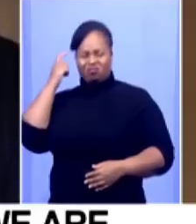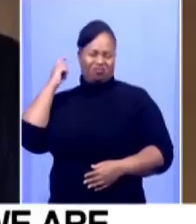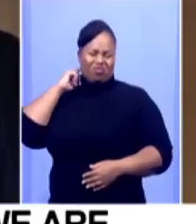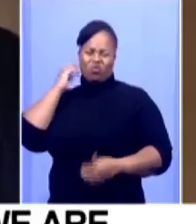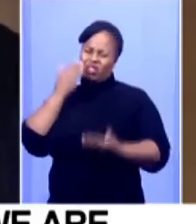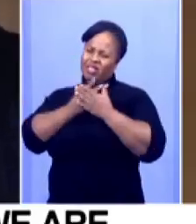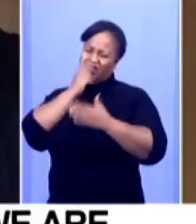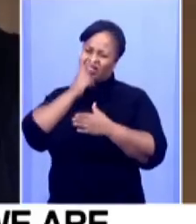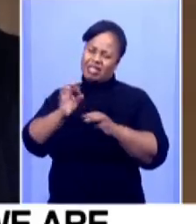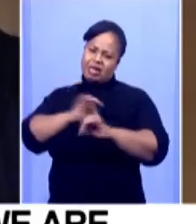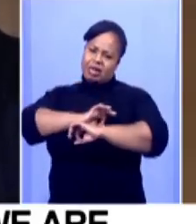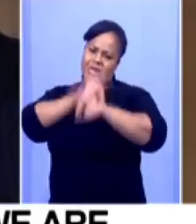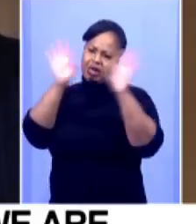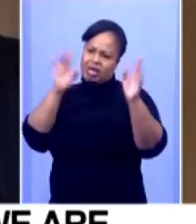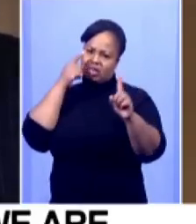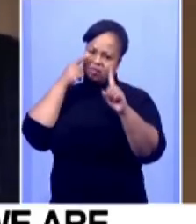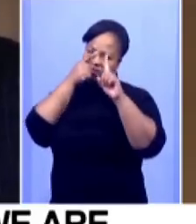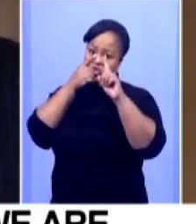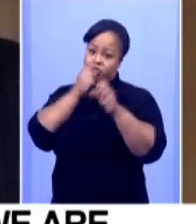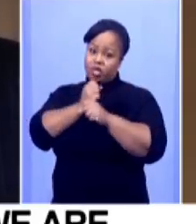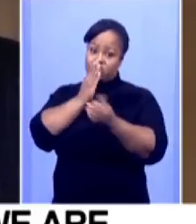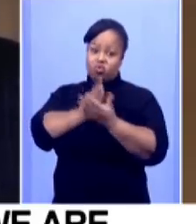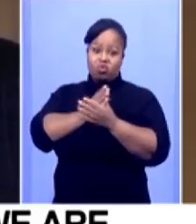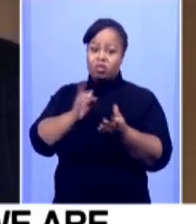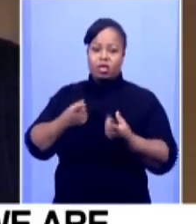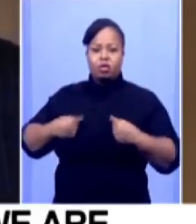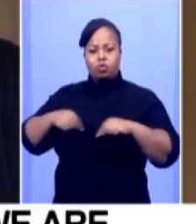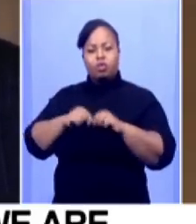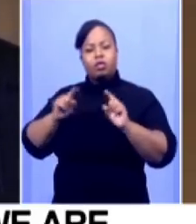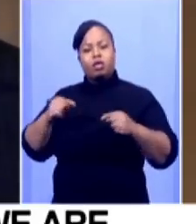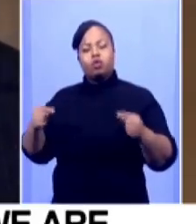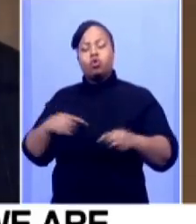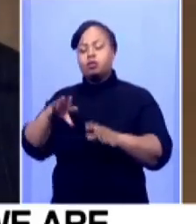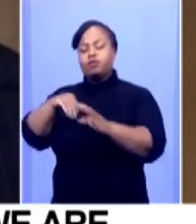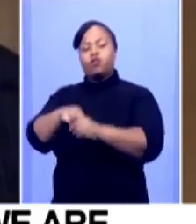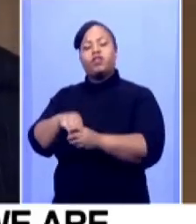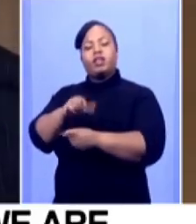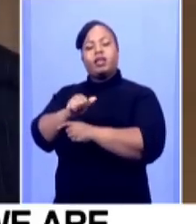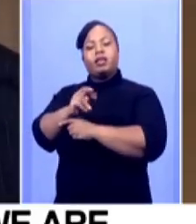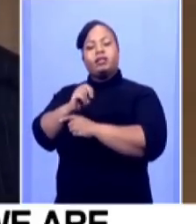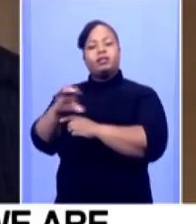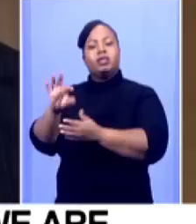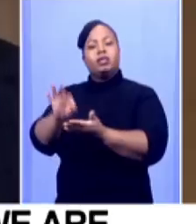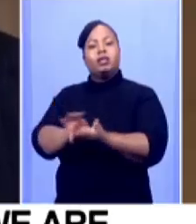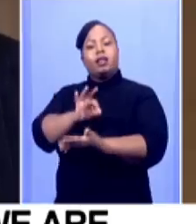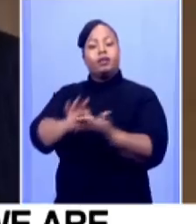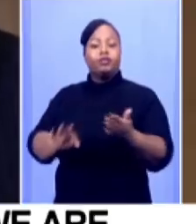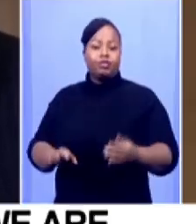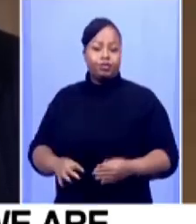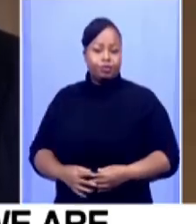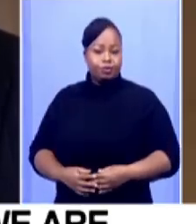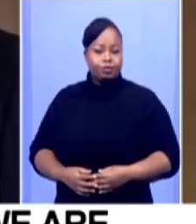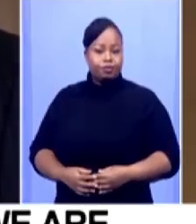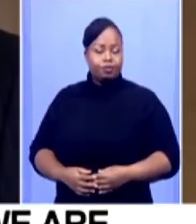deliberate to ensure that we don't stand for ANC election. So in